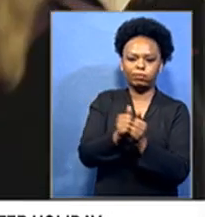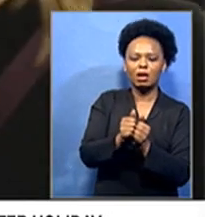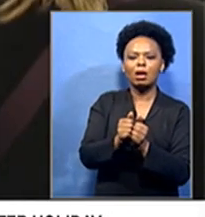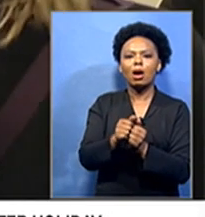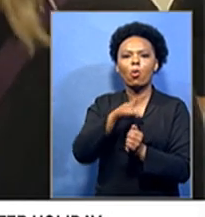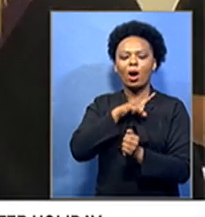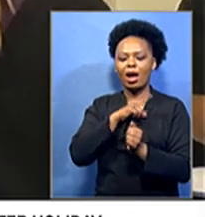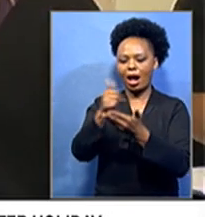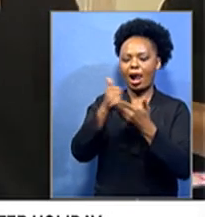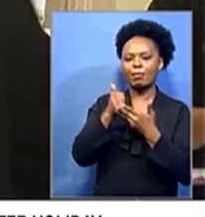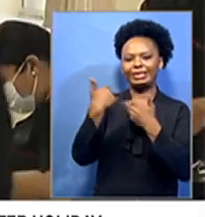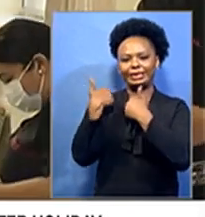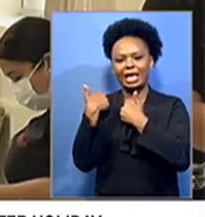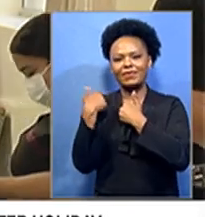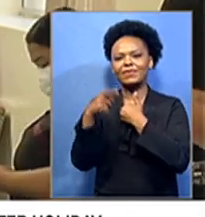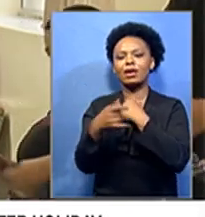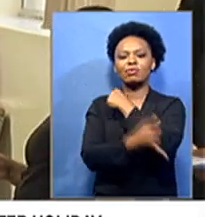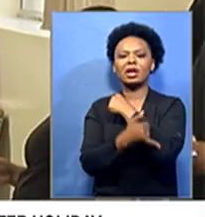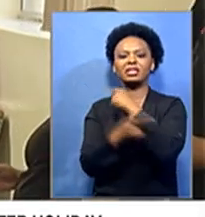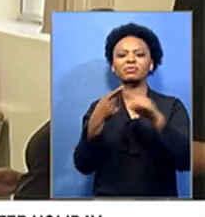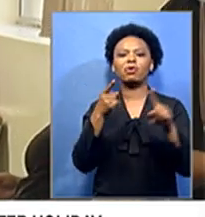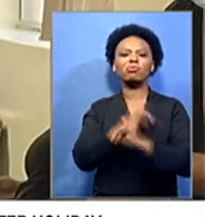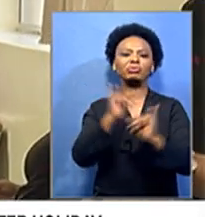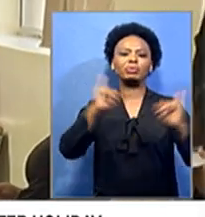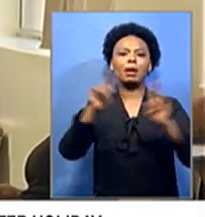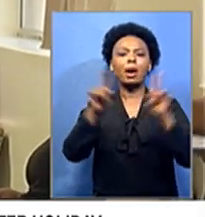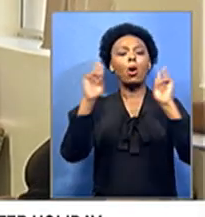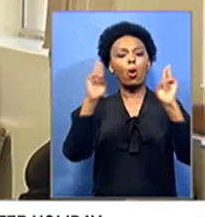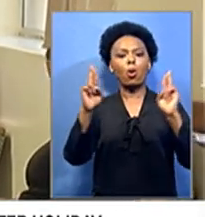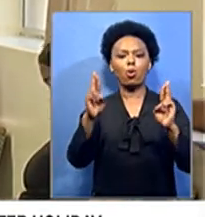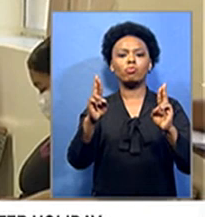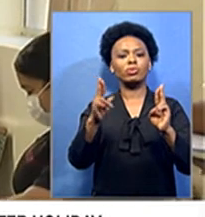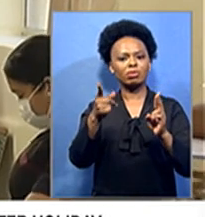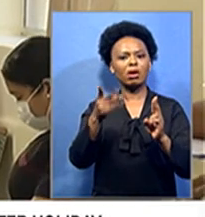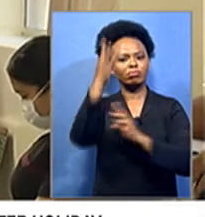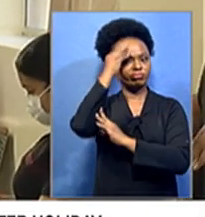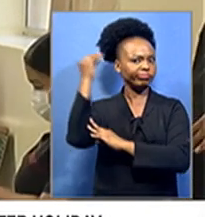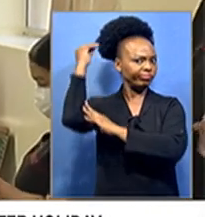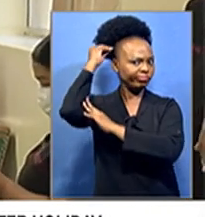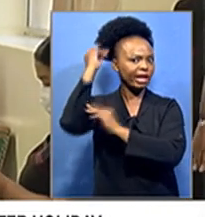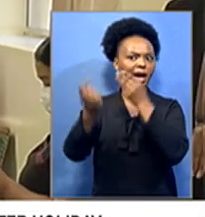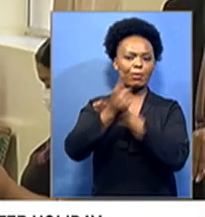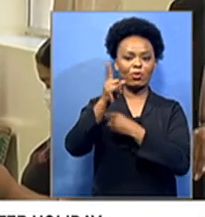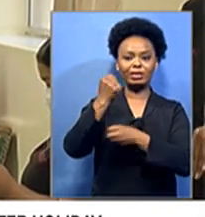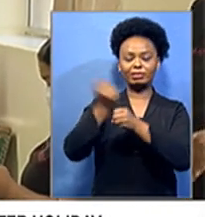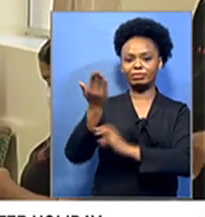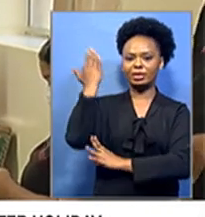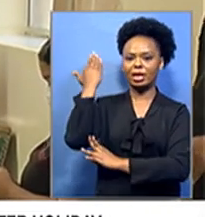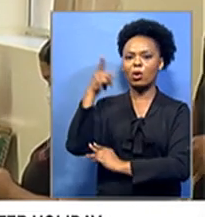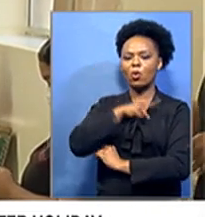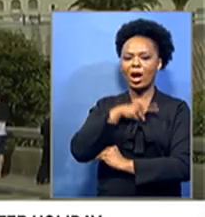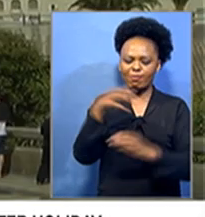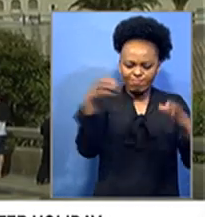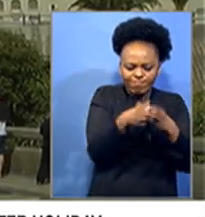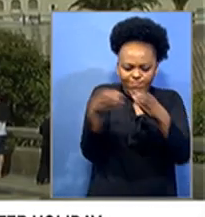the country from a disaster. But we hope that now we've learned lessons to ensure that the church services, however limited they will be,